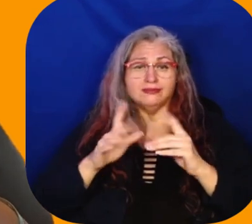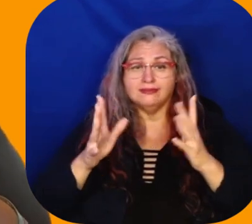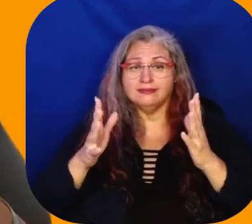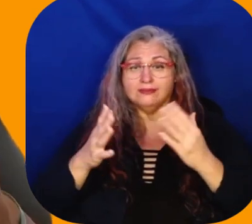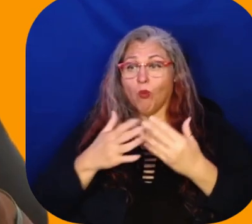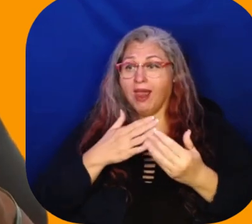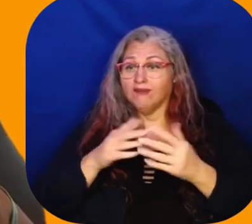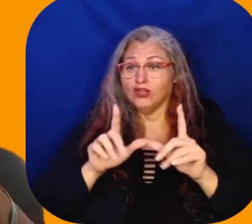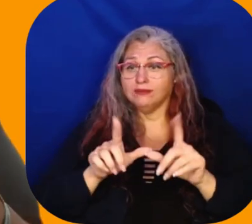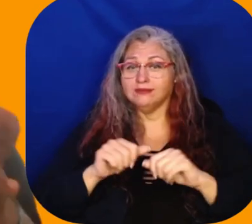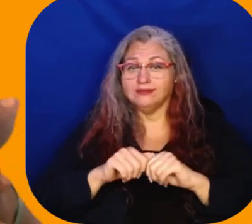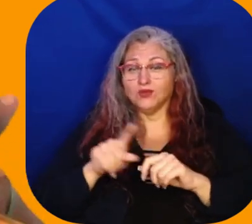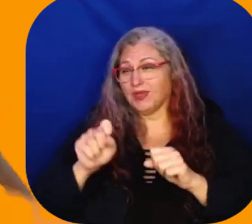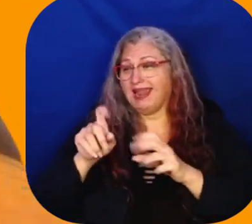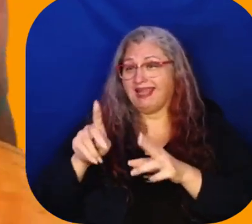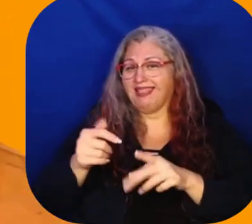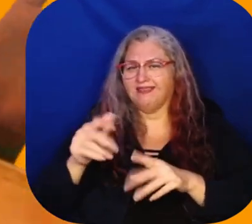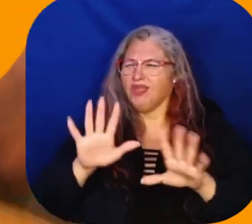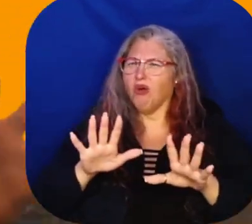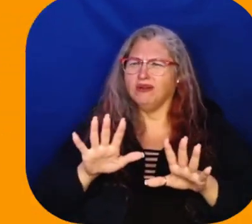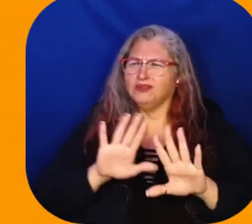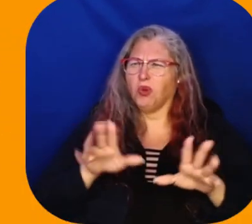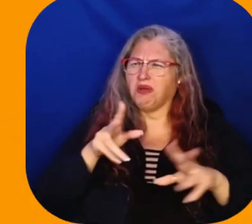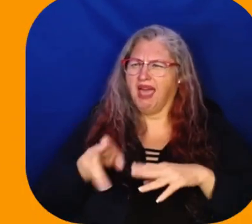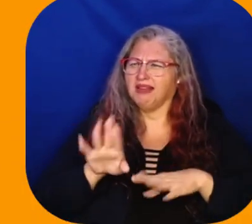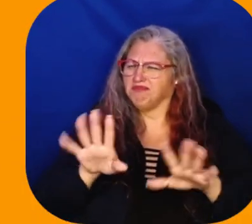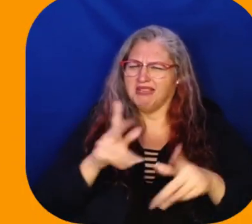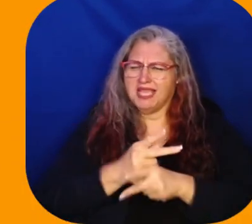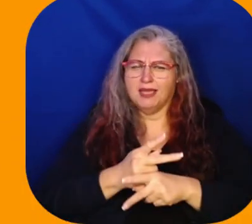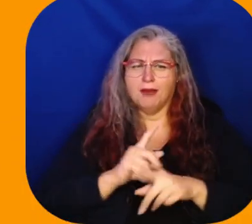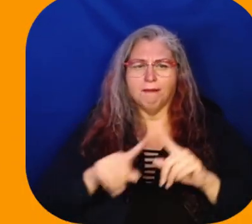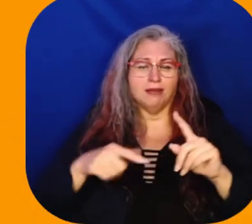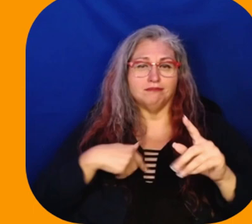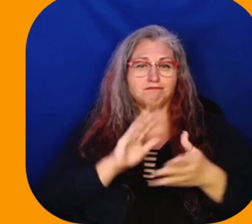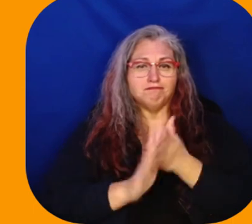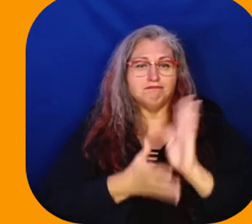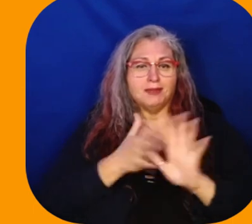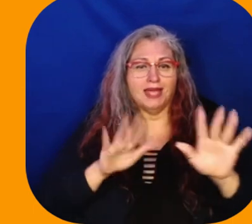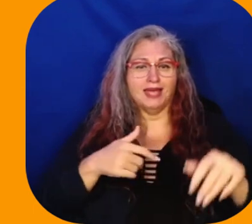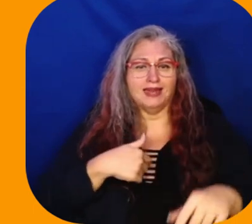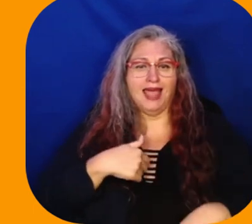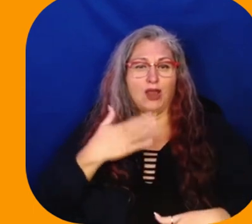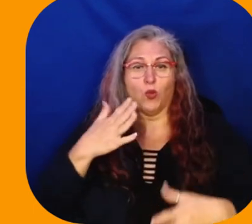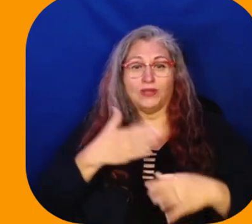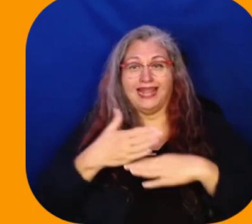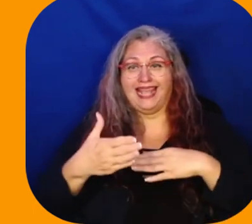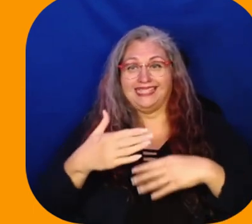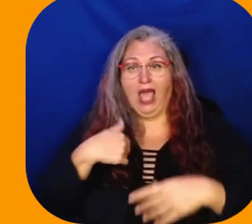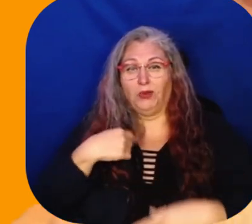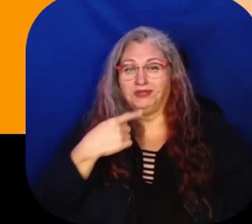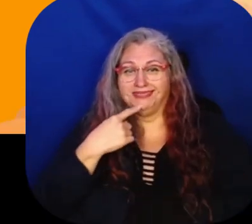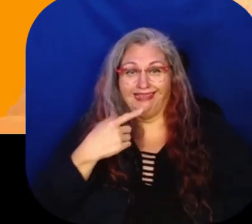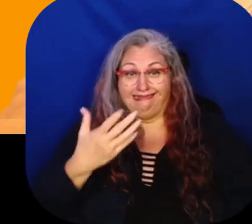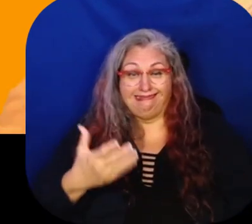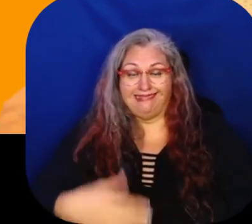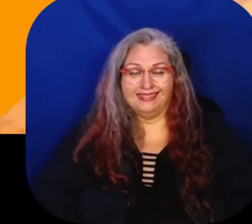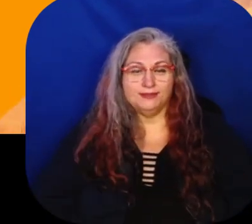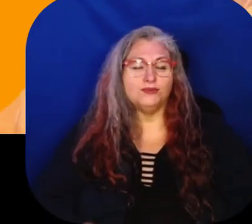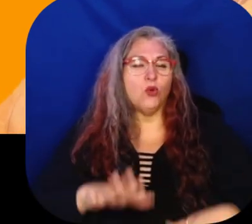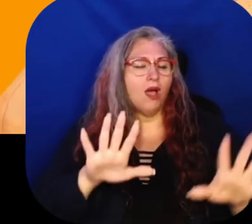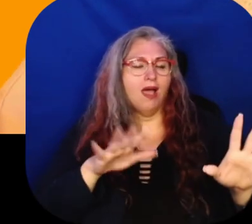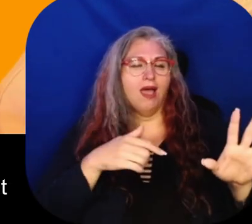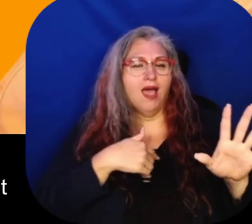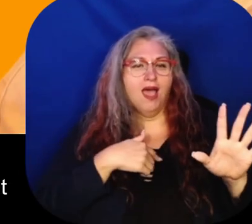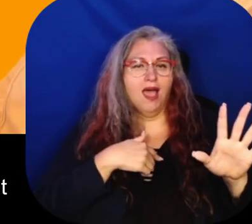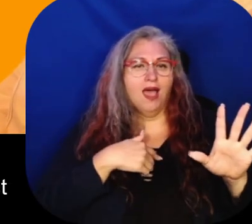that out. No, don't cut anything out. But I'm done with that, and I'm telling what's about to come out of my mouth now. I am just thrilled